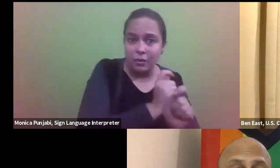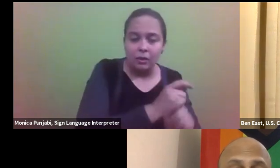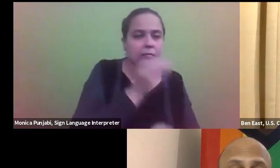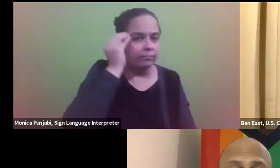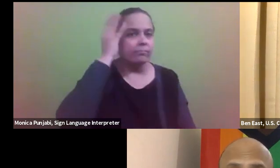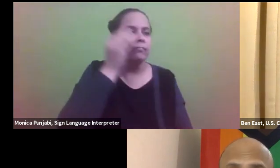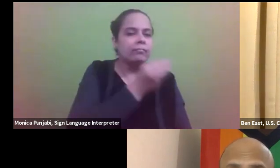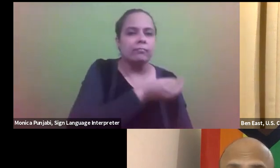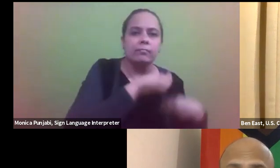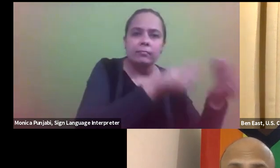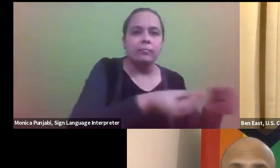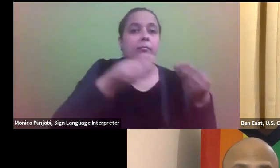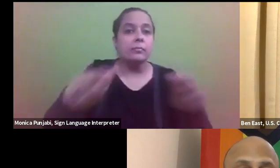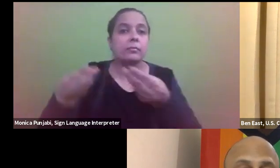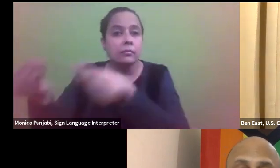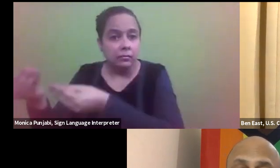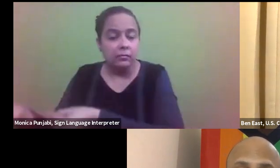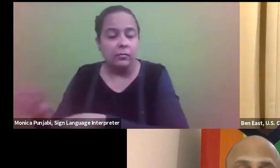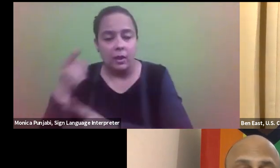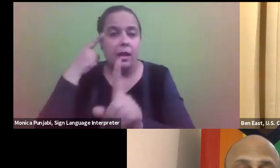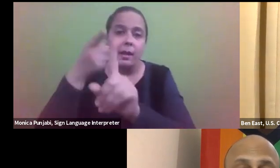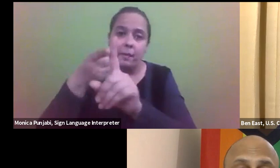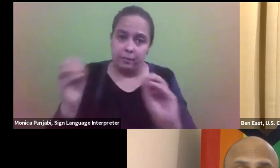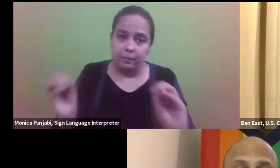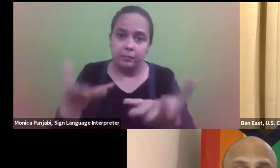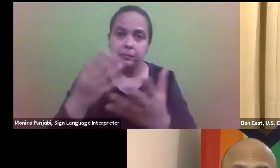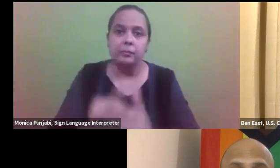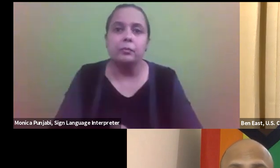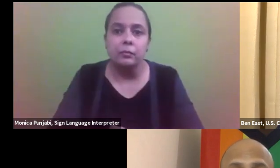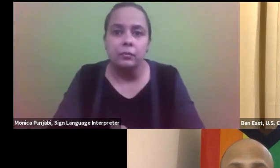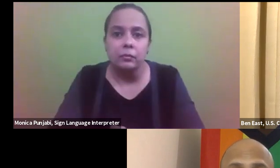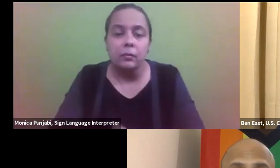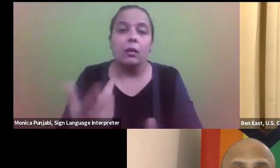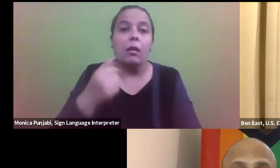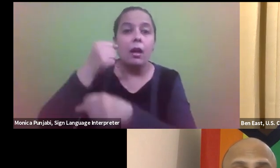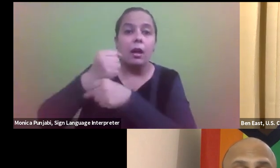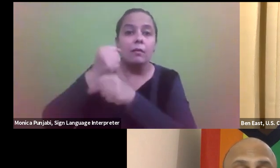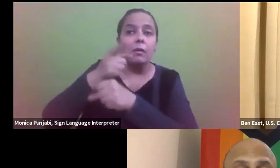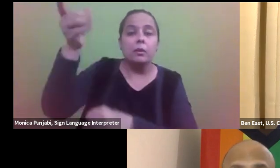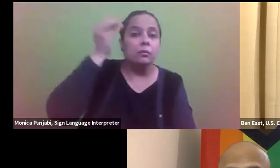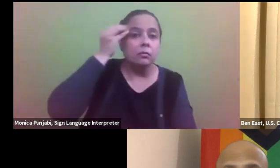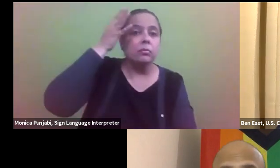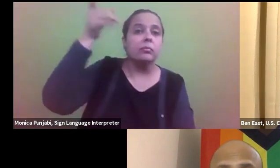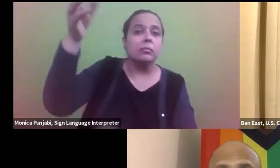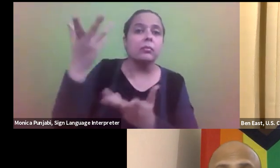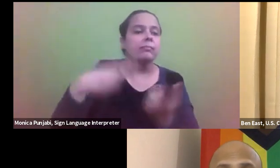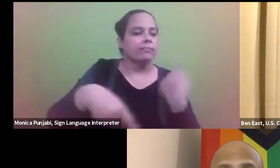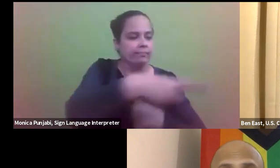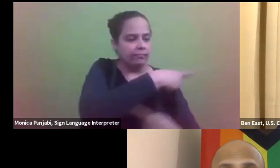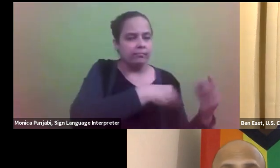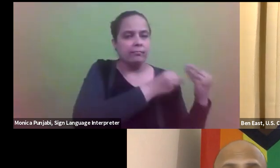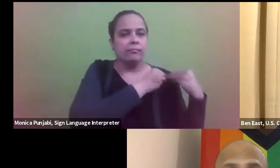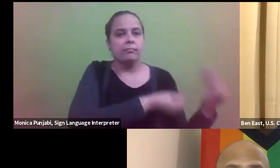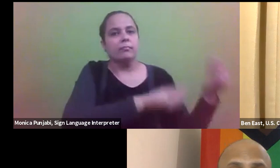also we are also the economic voice of the community to the government, and we are speaking with them about policy changes